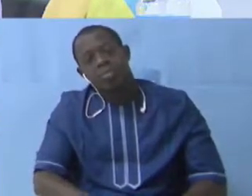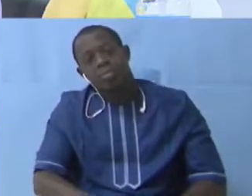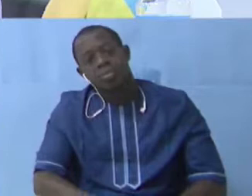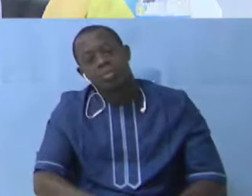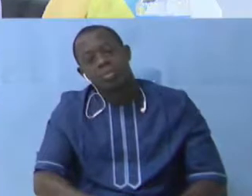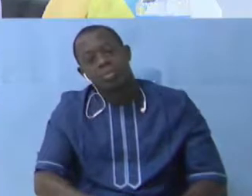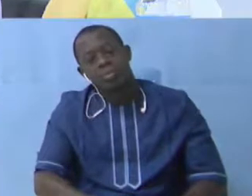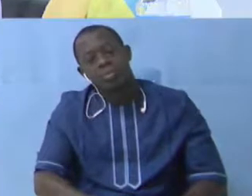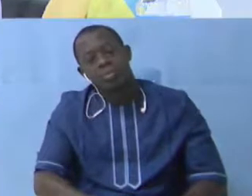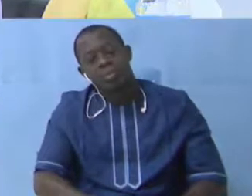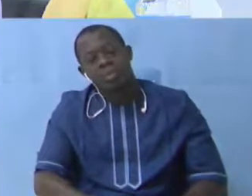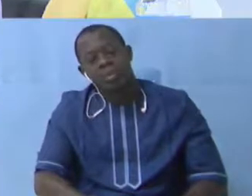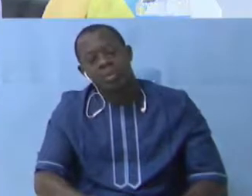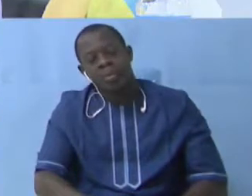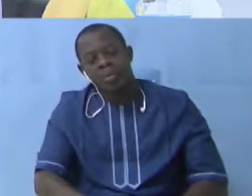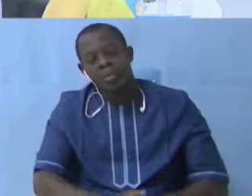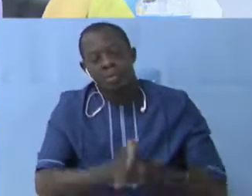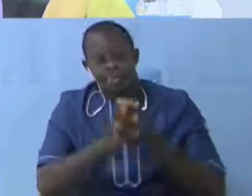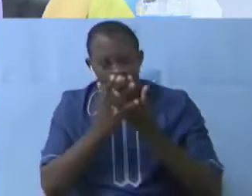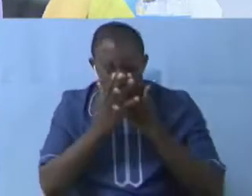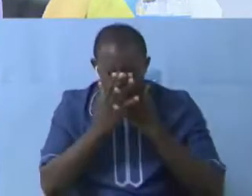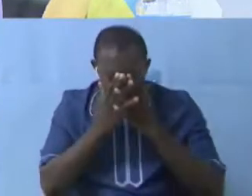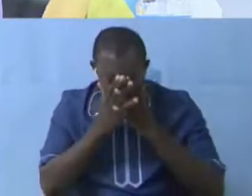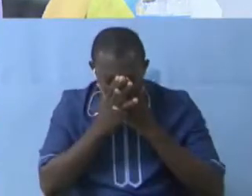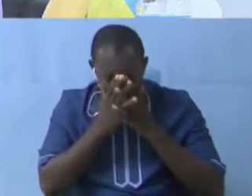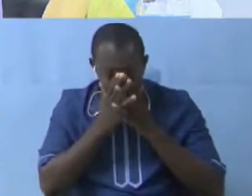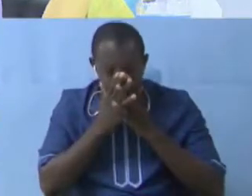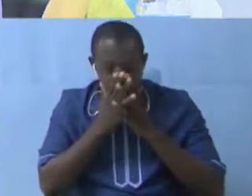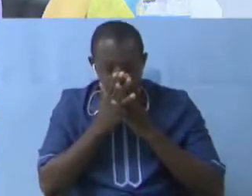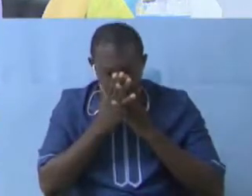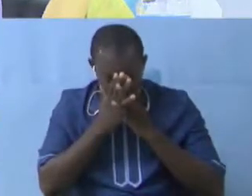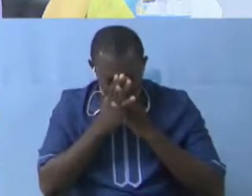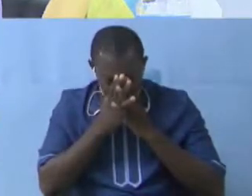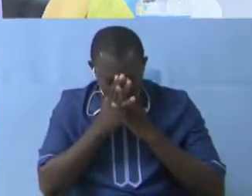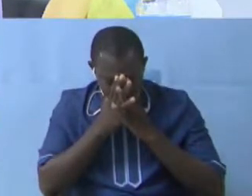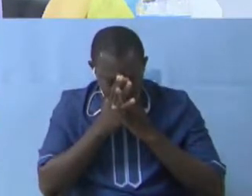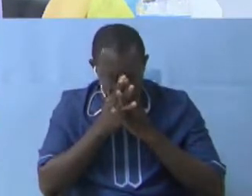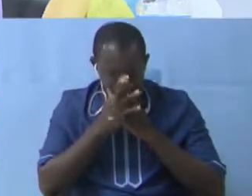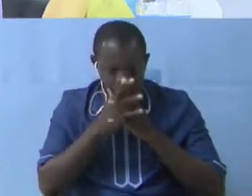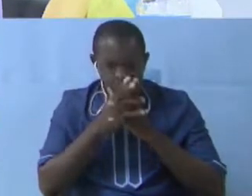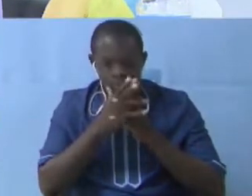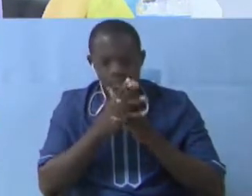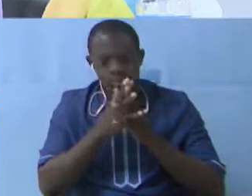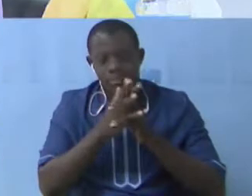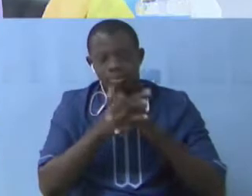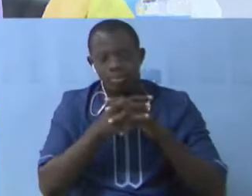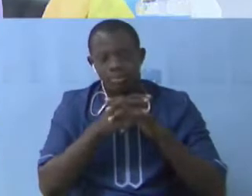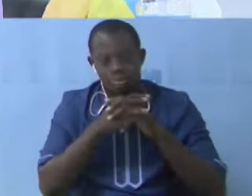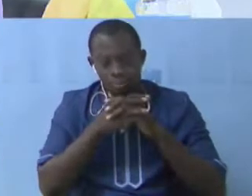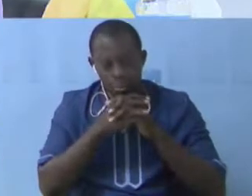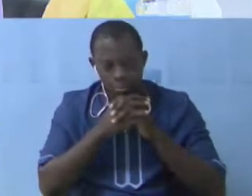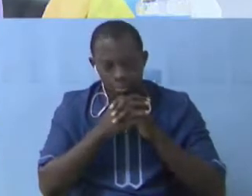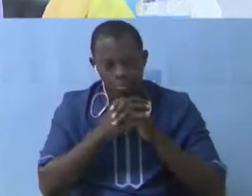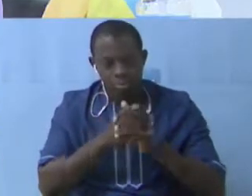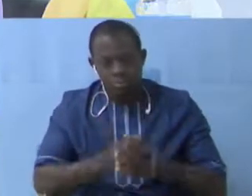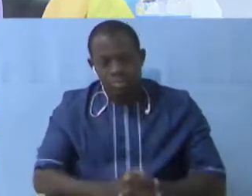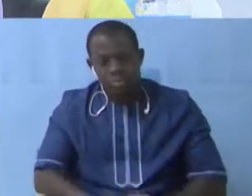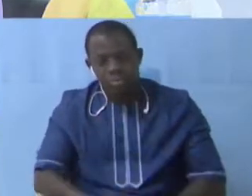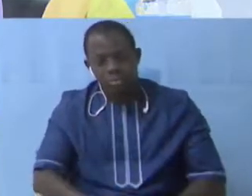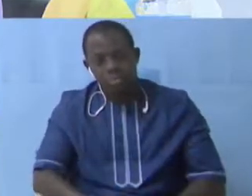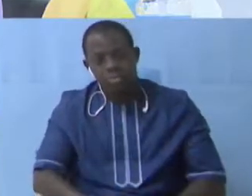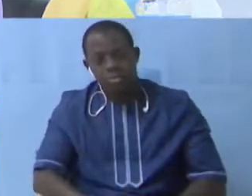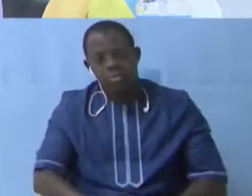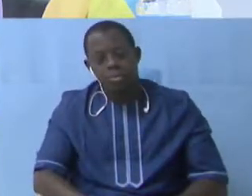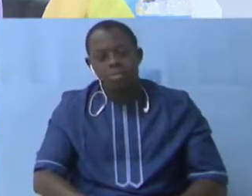xibaar yoo xam ne dañuy yóbbu court dem ak ñëw pour dini seen xel rek ak ñoo xam ne dañ laa yóbbu police ñuy dem di report police di